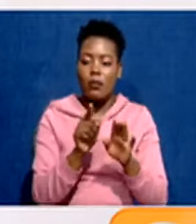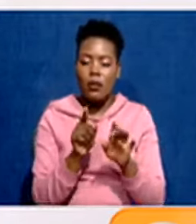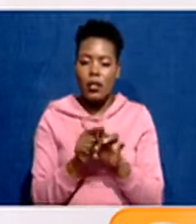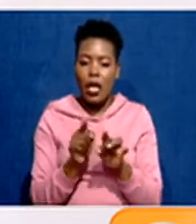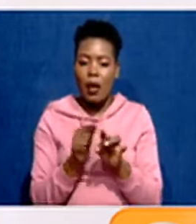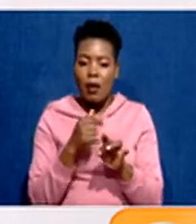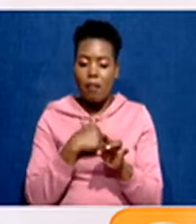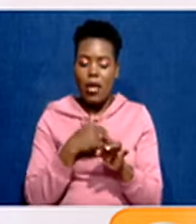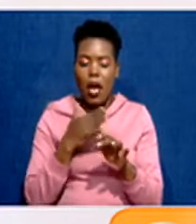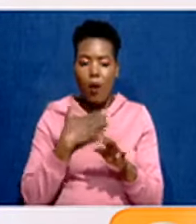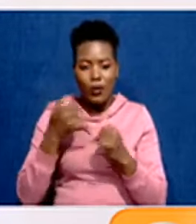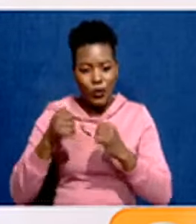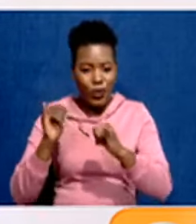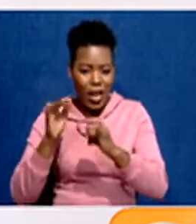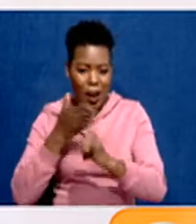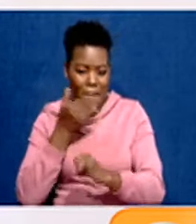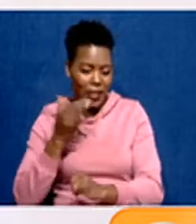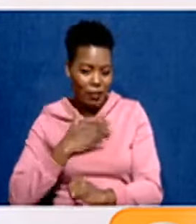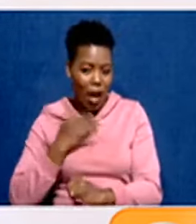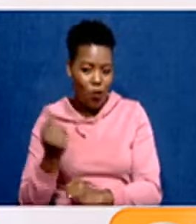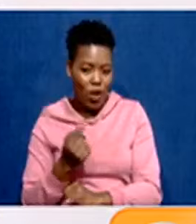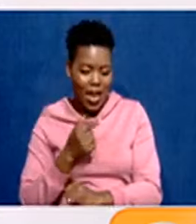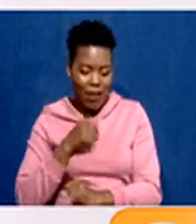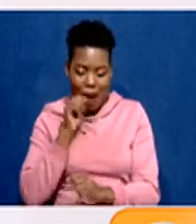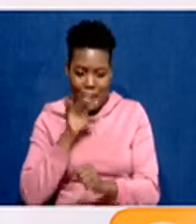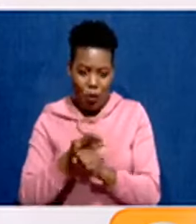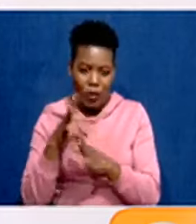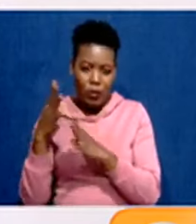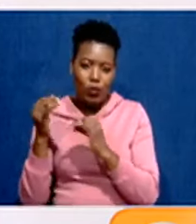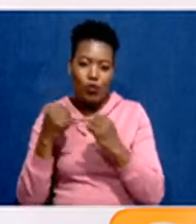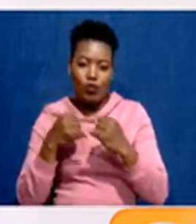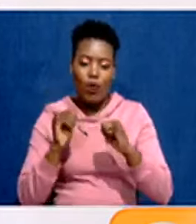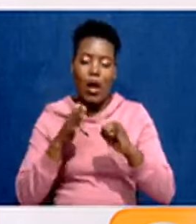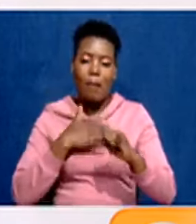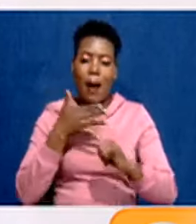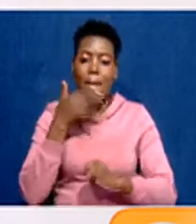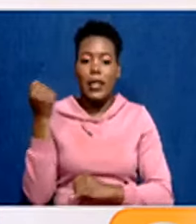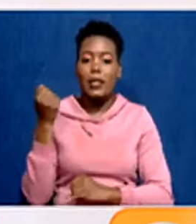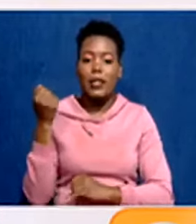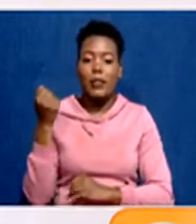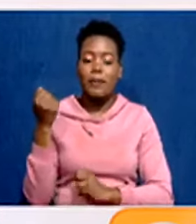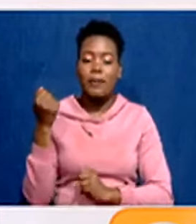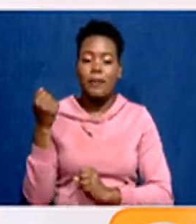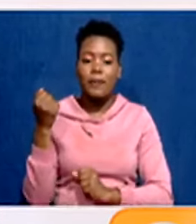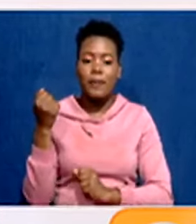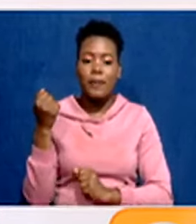I'm just going to try my best, and once I say I will try my best,